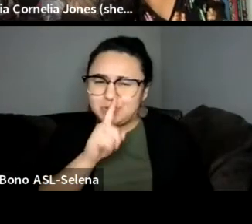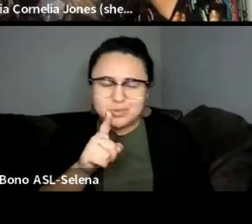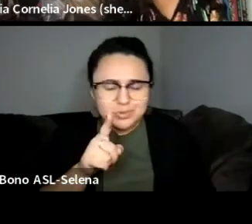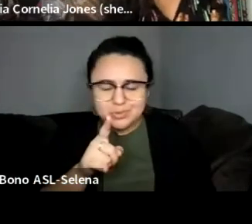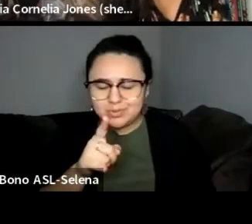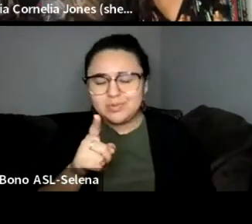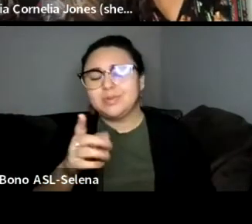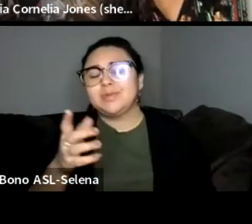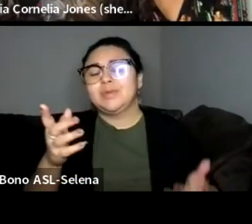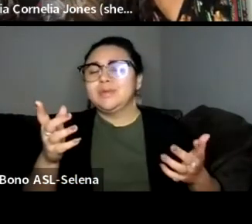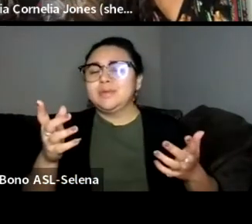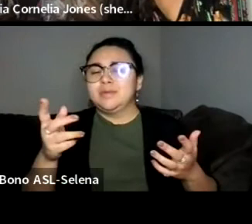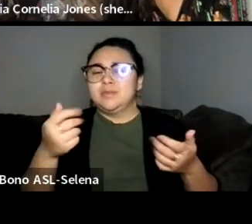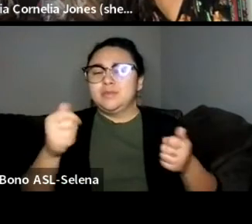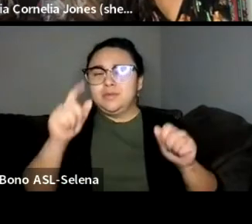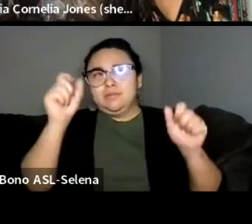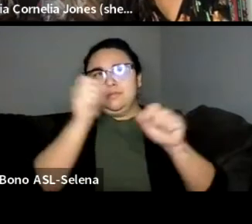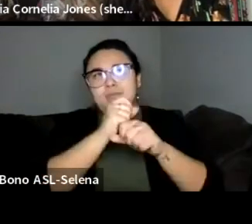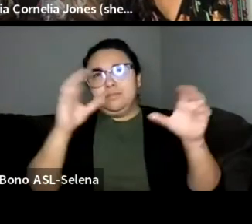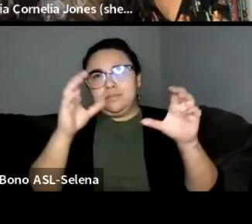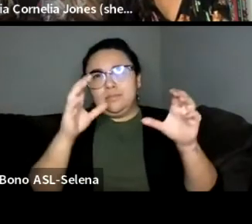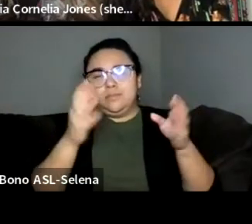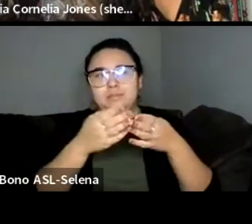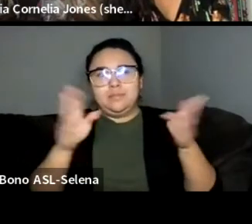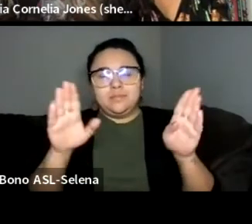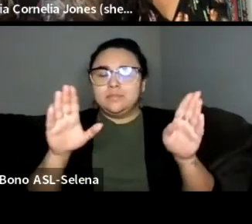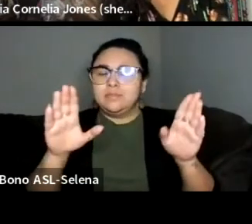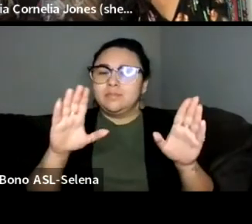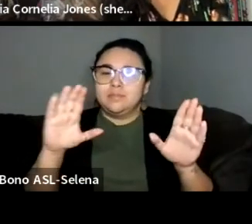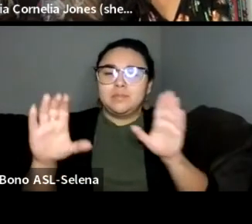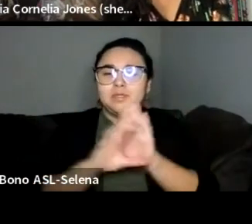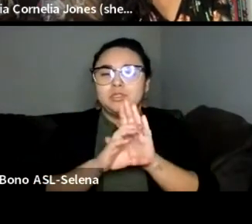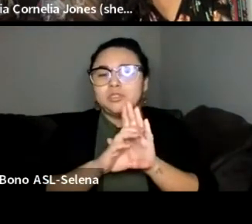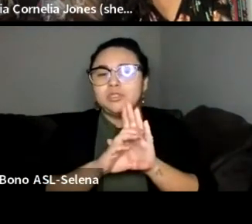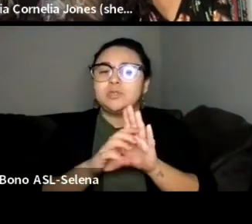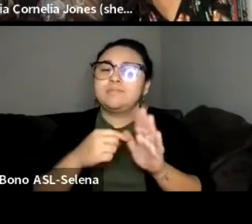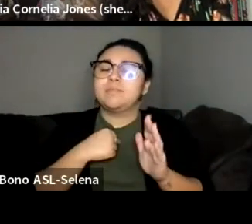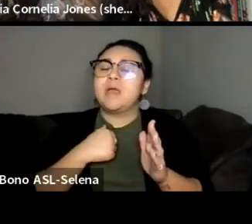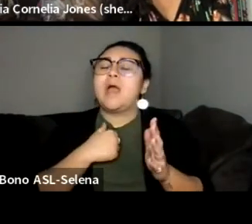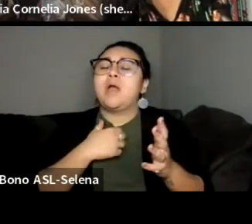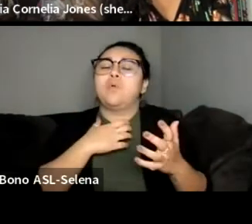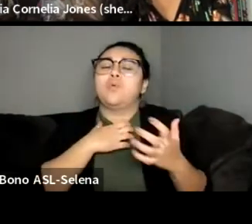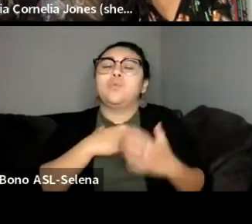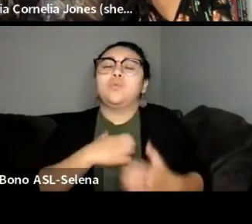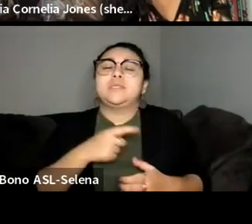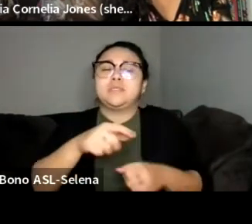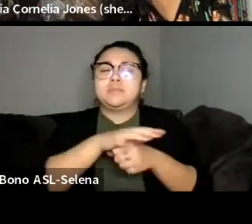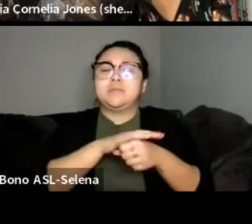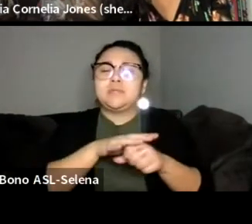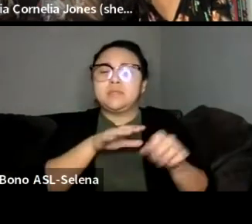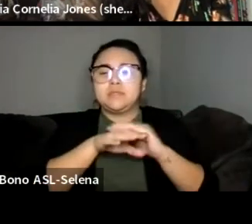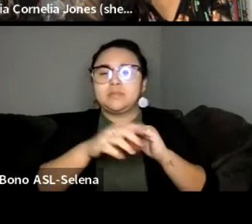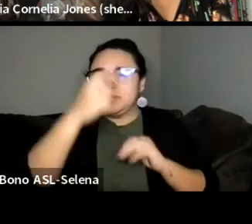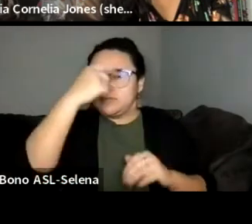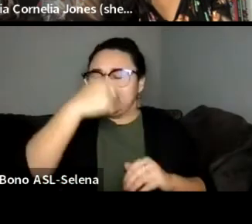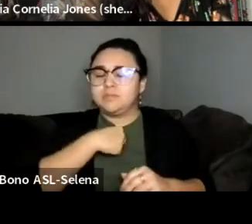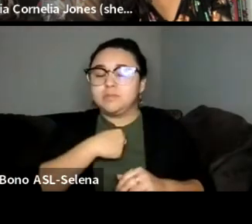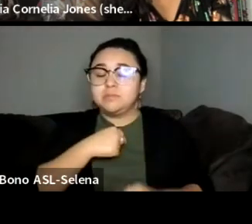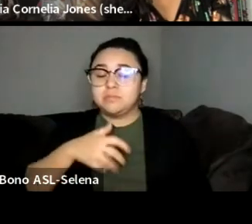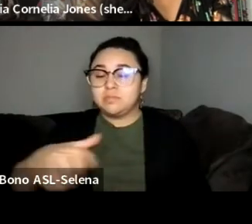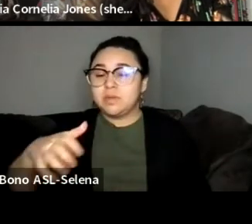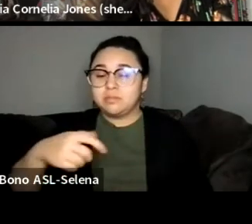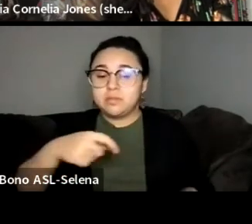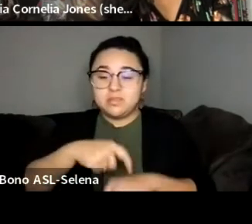in trying to see a larger picture, and in trying to create the experience I wish I had had accessible to me, while I was pregnant, I had taken time off. I was like,